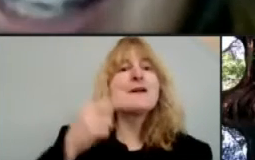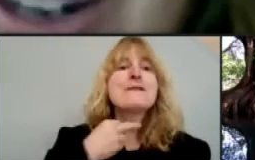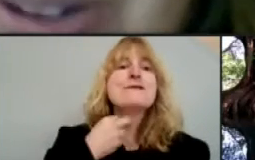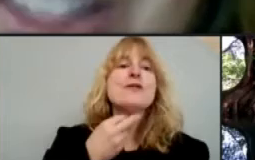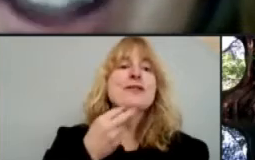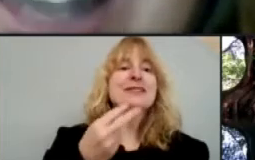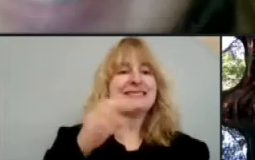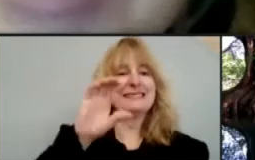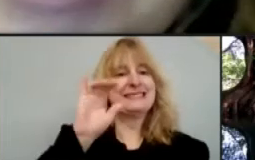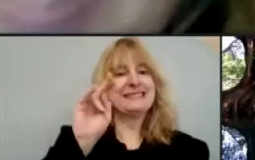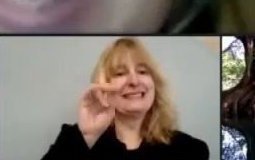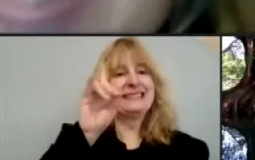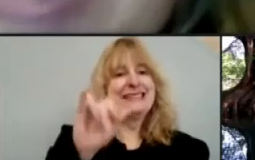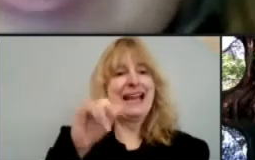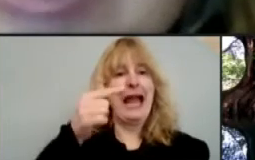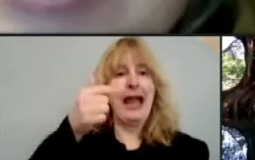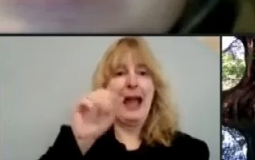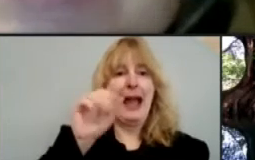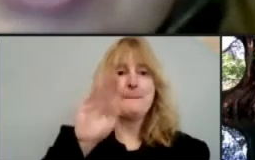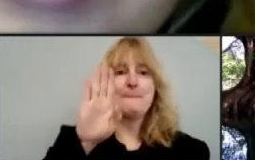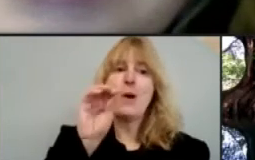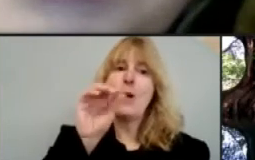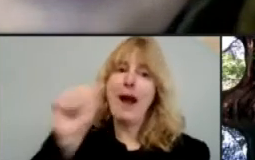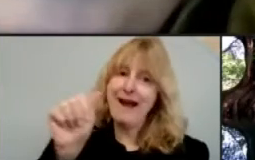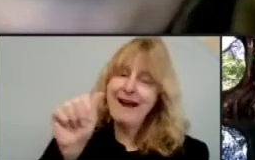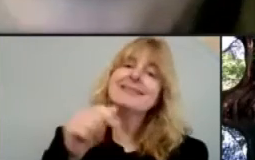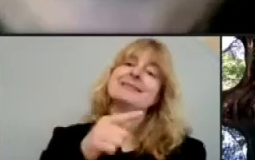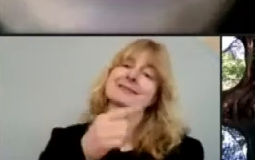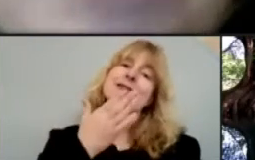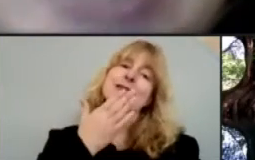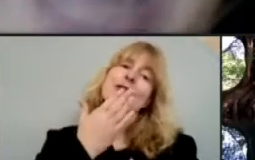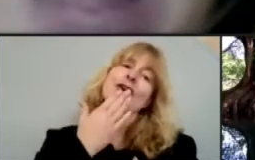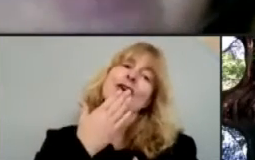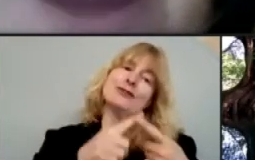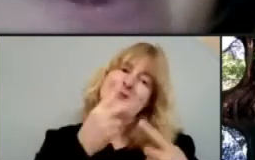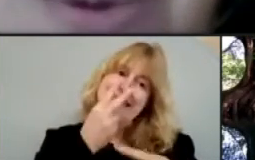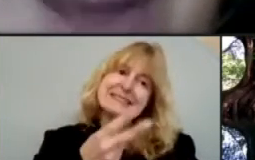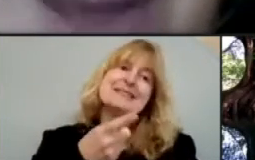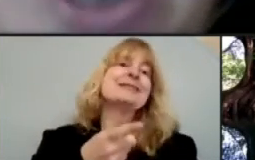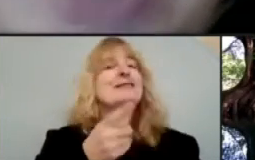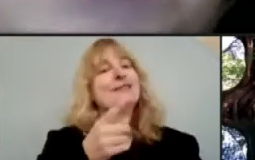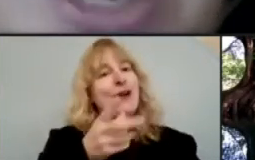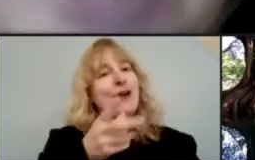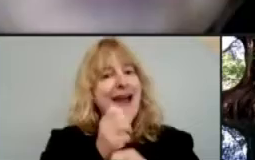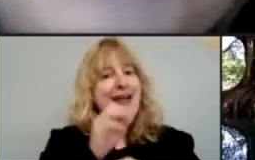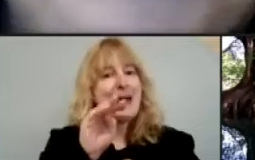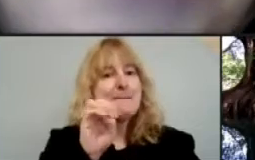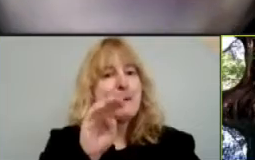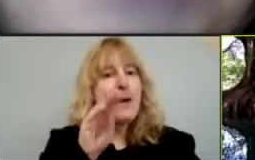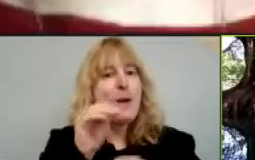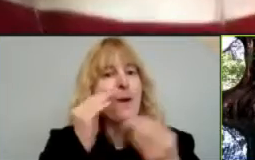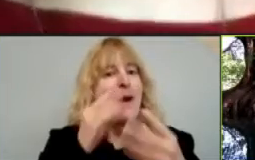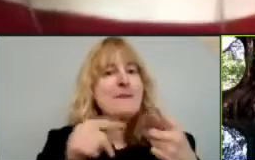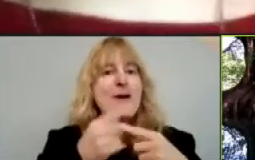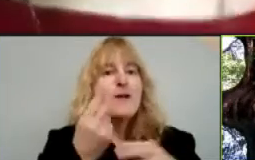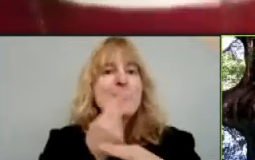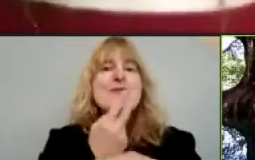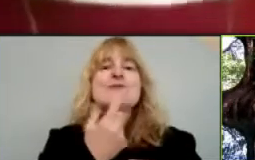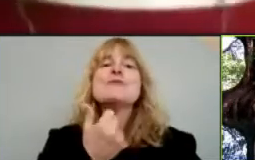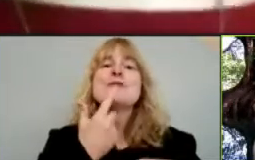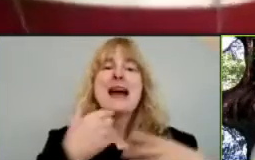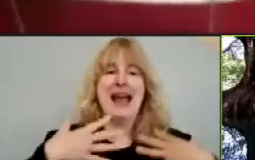Gamboa here with us today, and it is super good to see you. You must have gotten the memo about wearing red. Yes, look